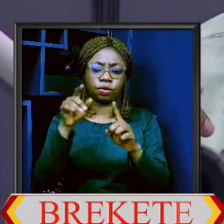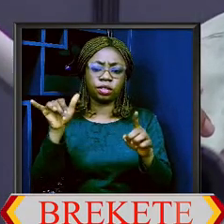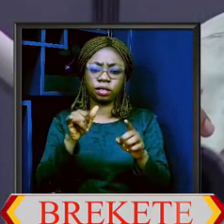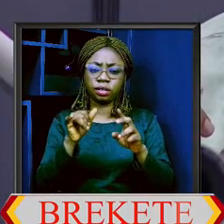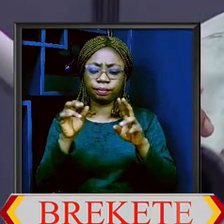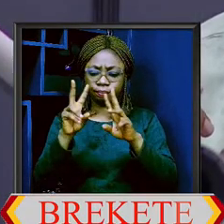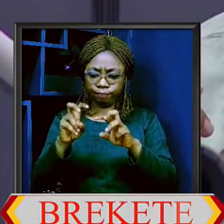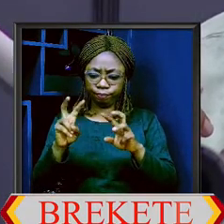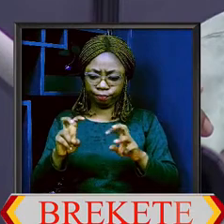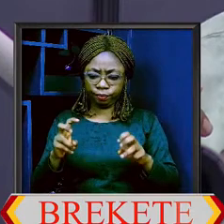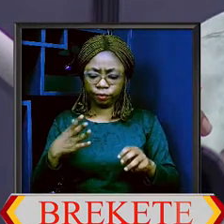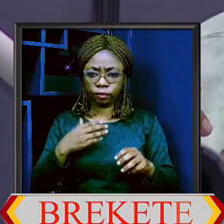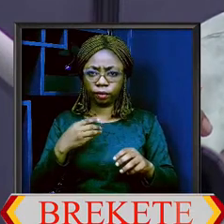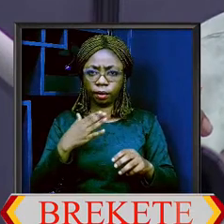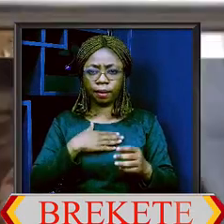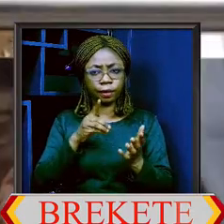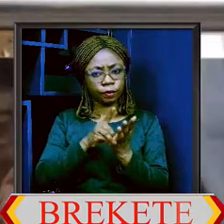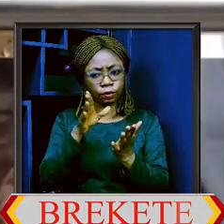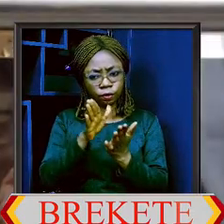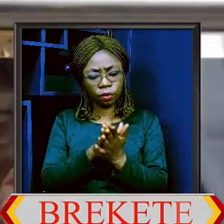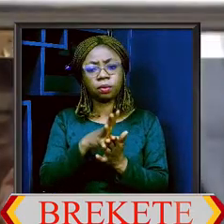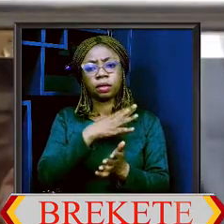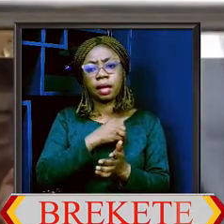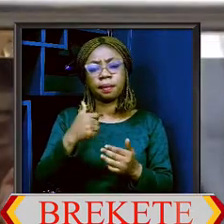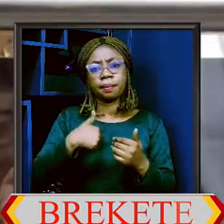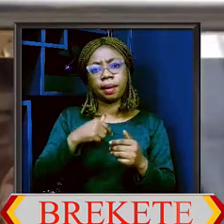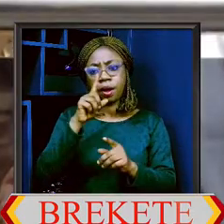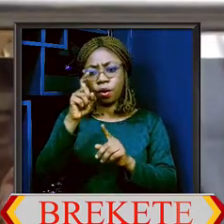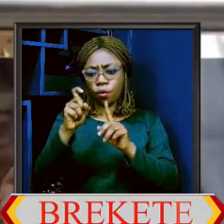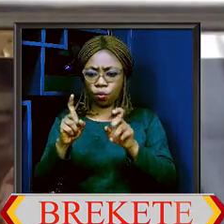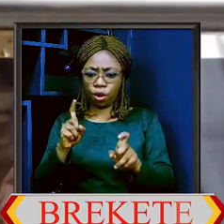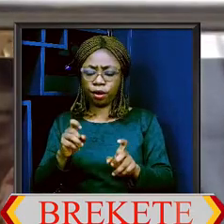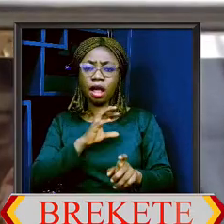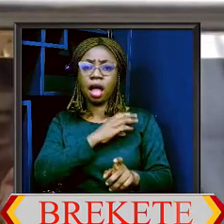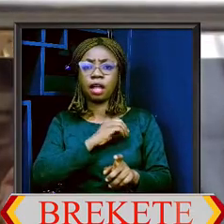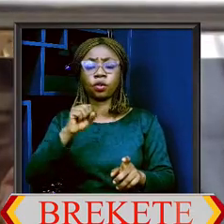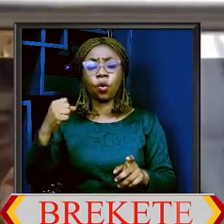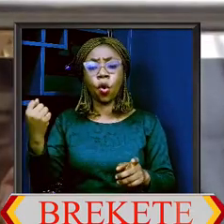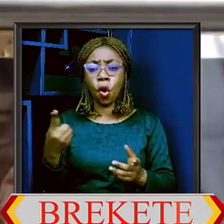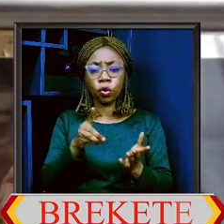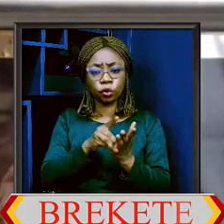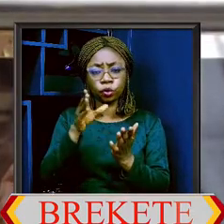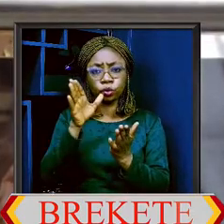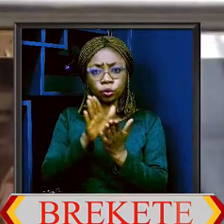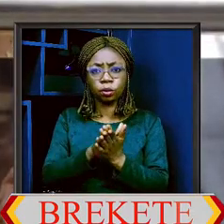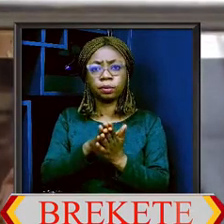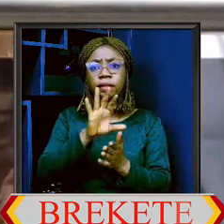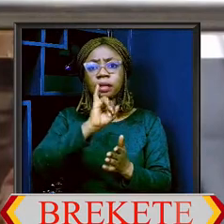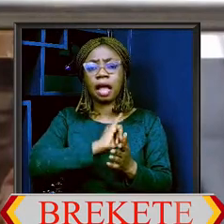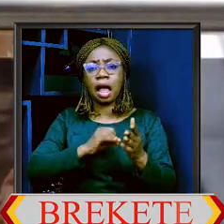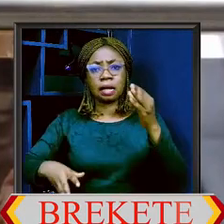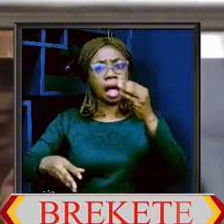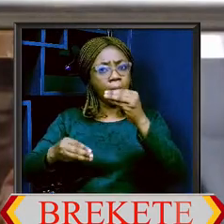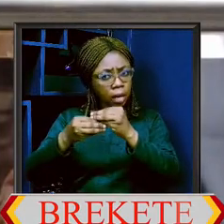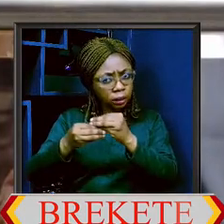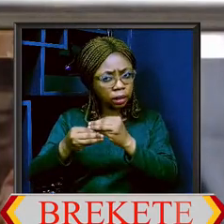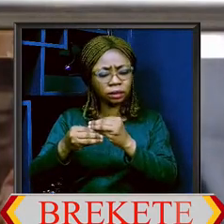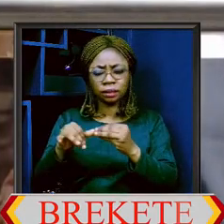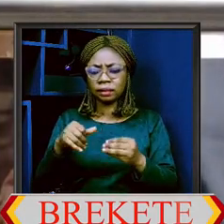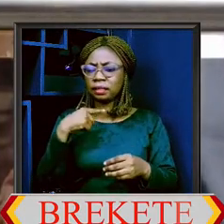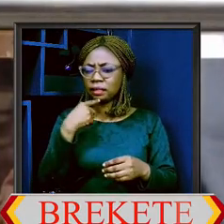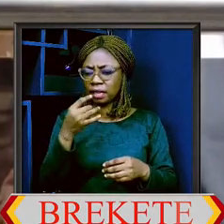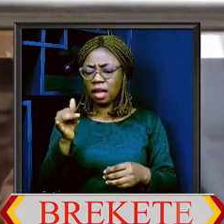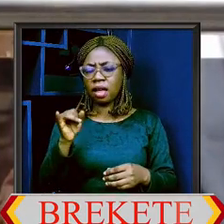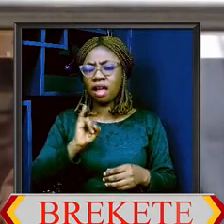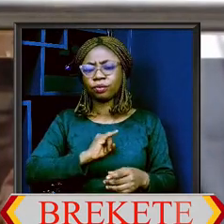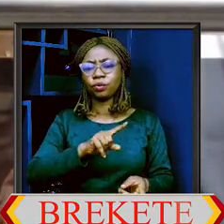P my representation they went through the query and all the document I attached M they said